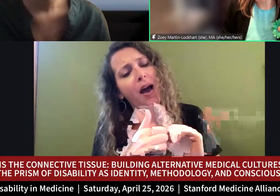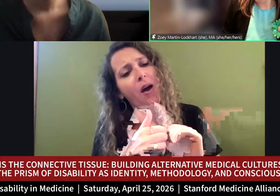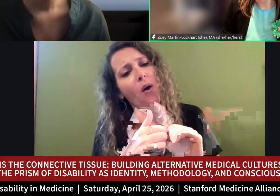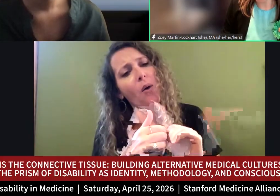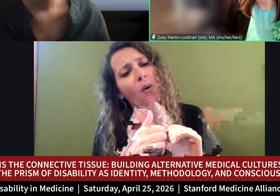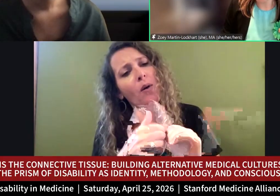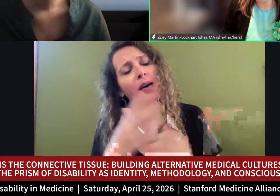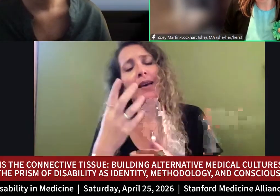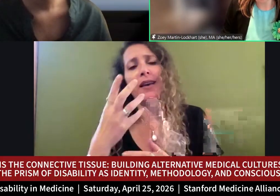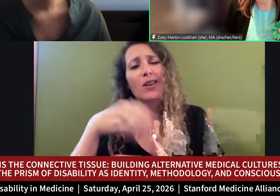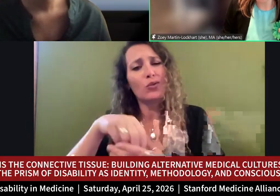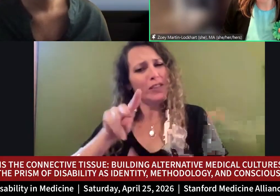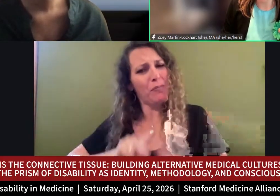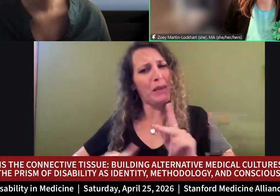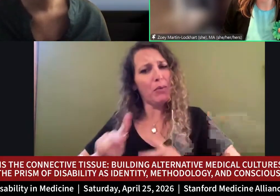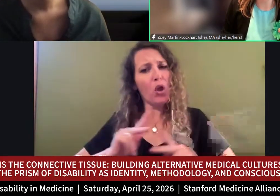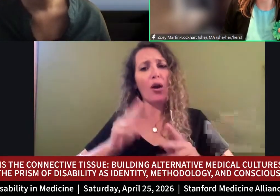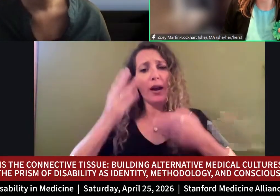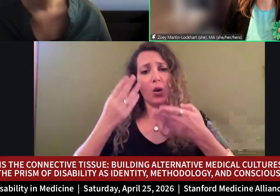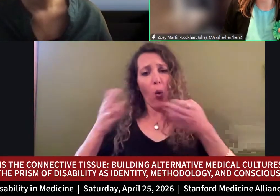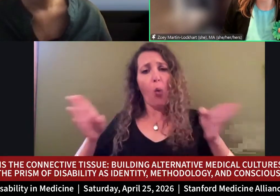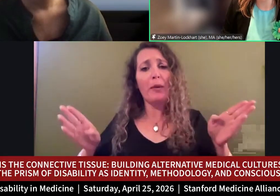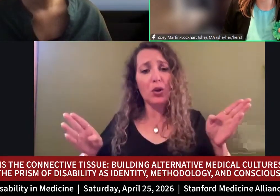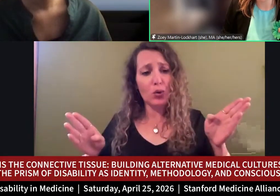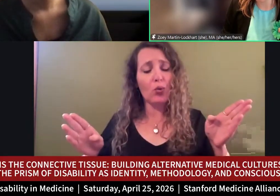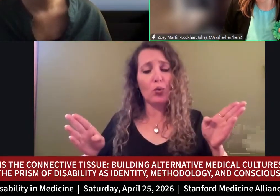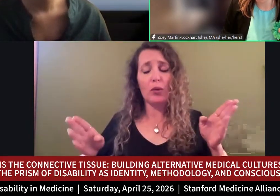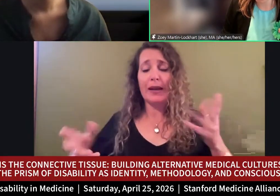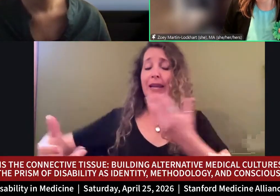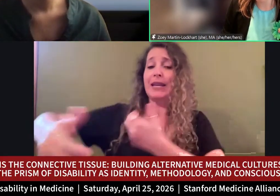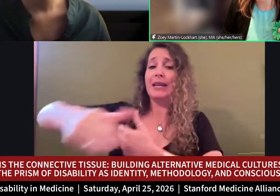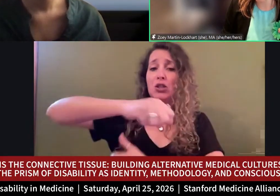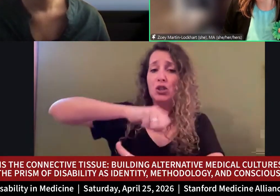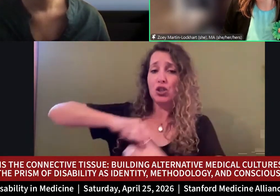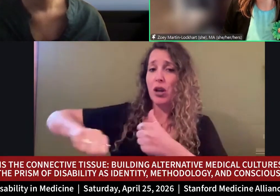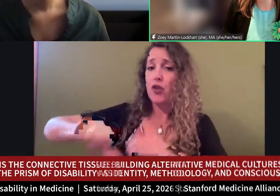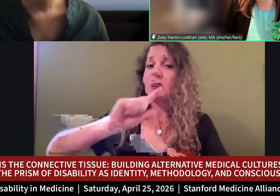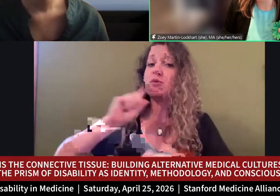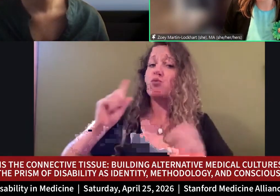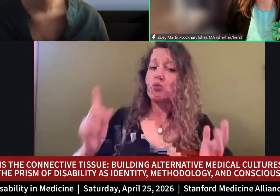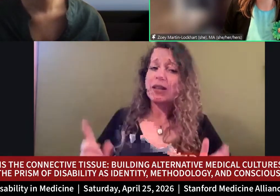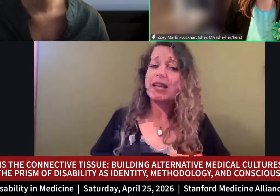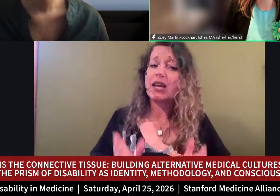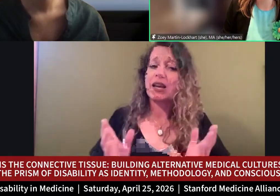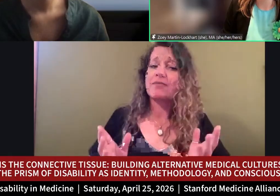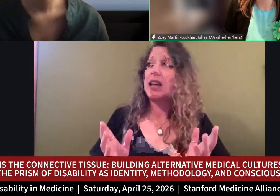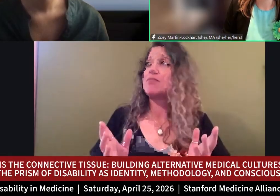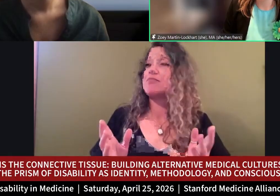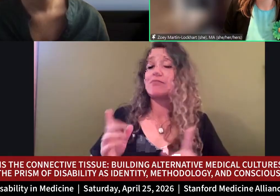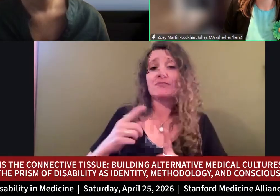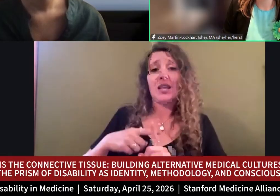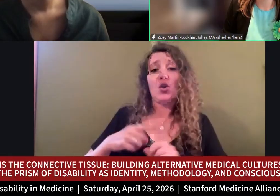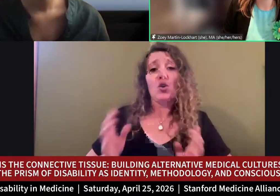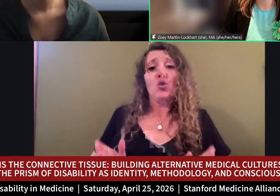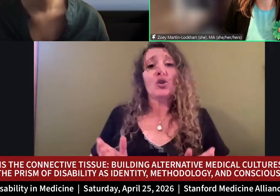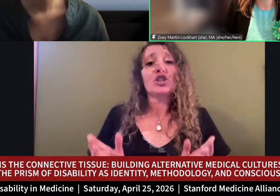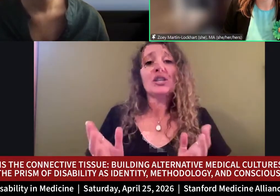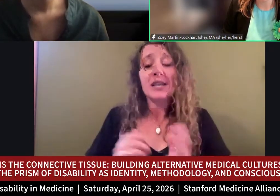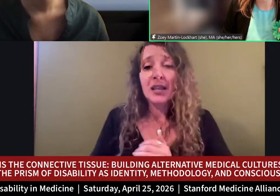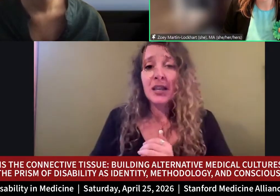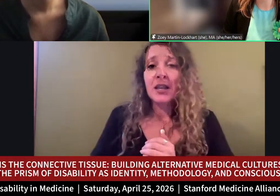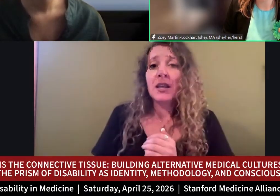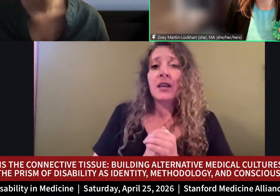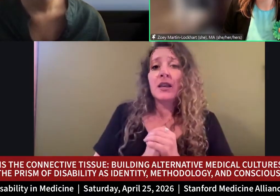inclusive people are and open to each other has been really encouraging, because in a